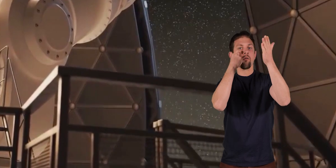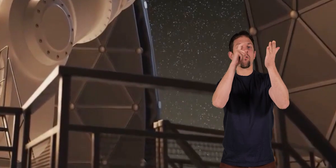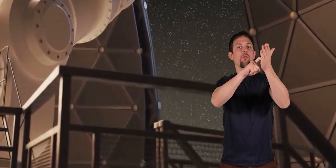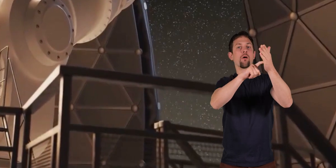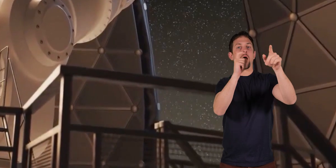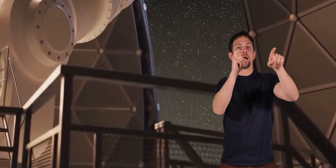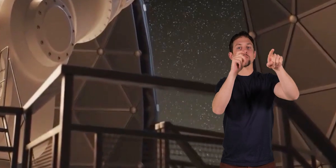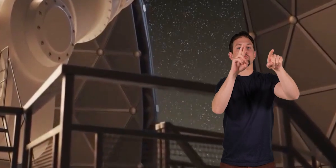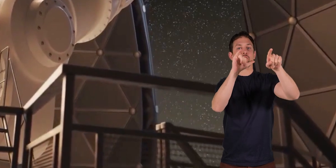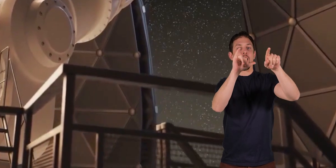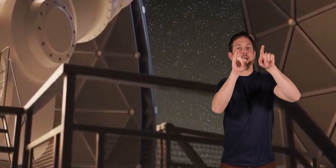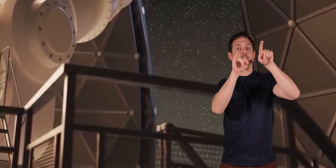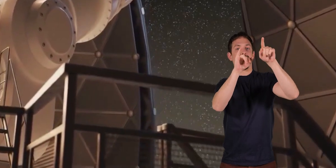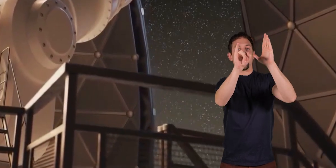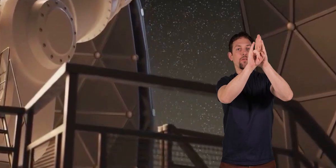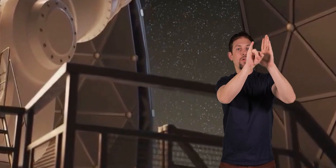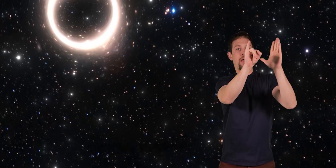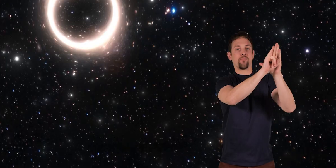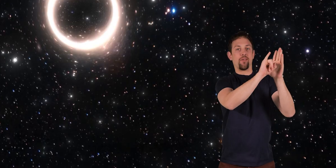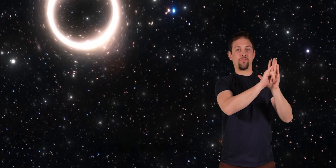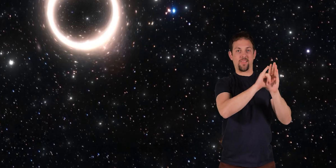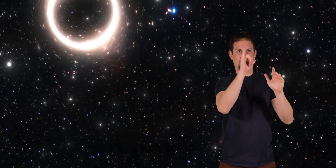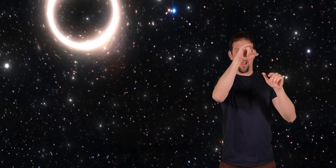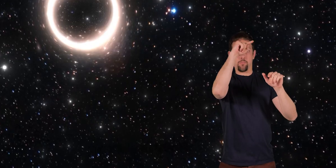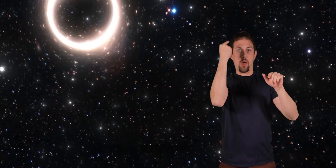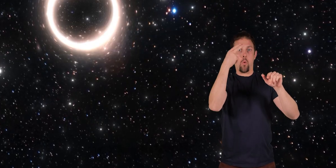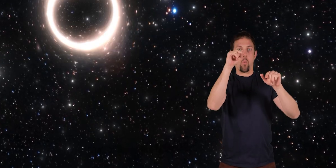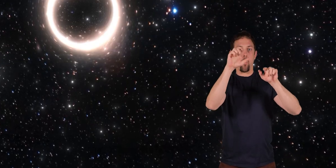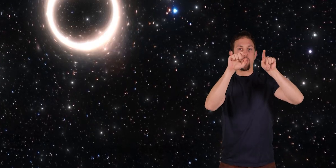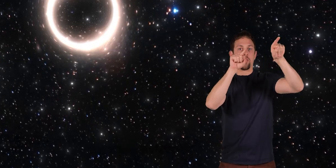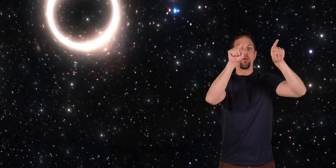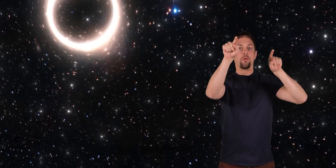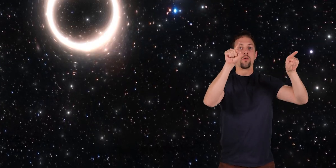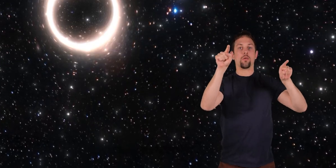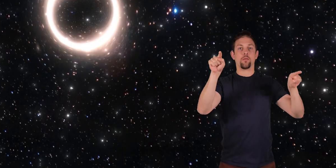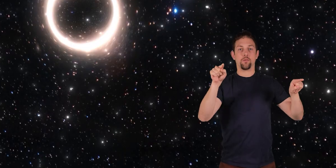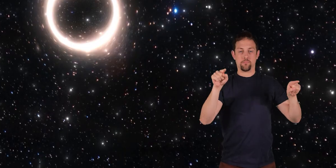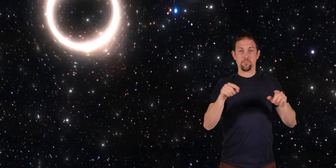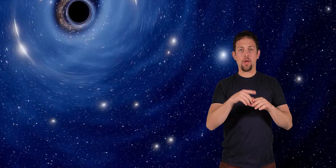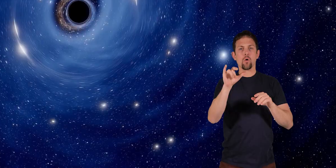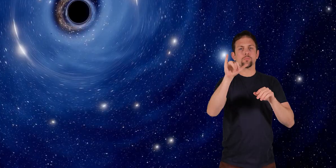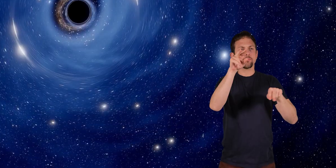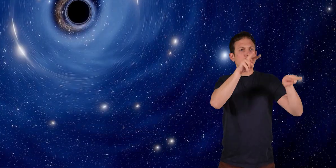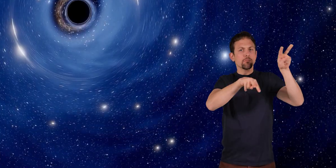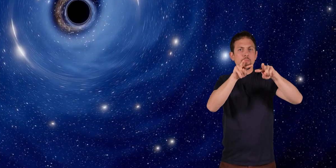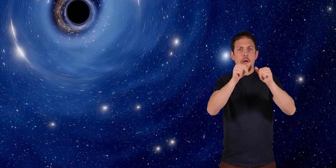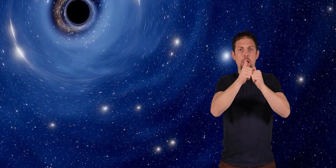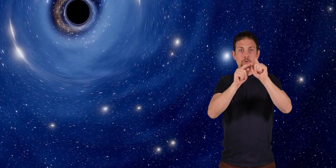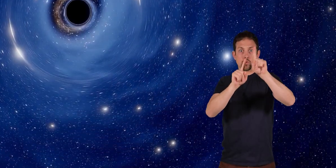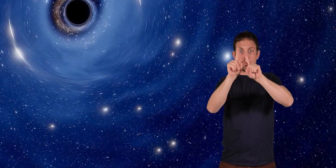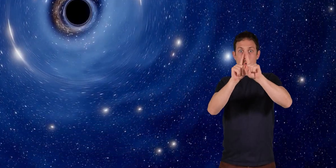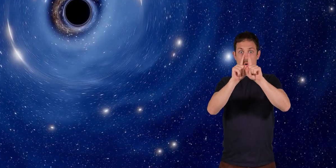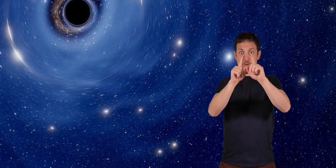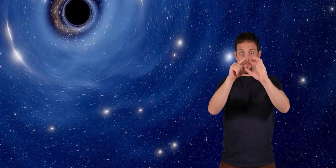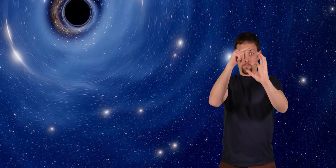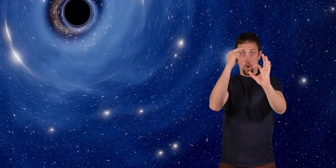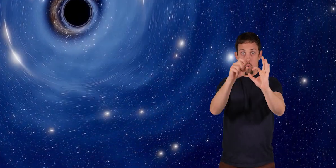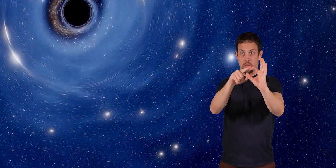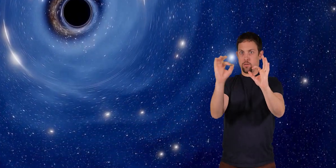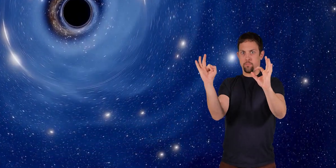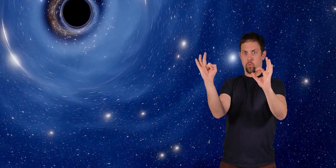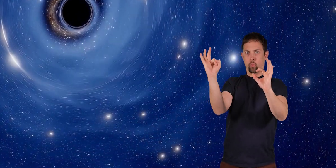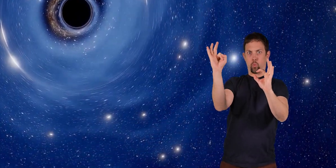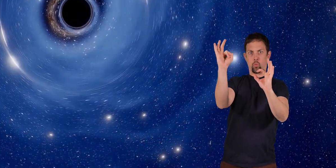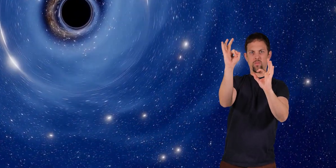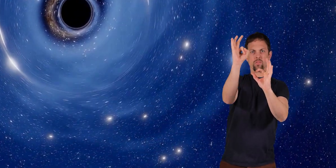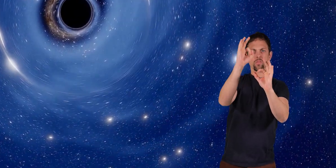telescopes to detect the x-rays to identify the presence of a black hole. They also observe how stars move